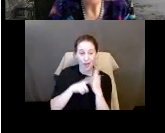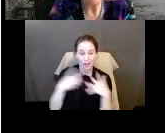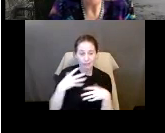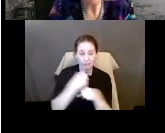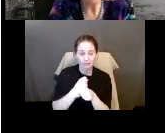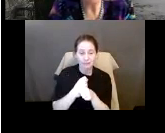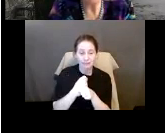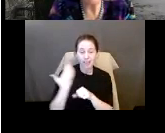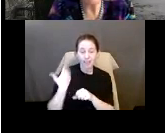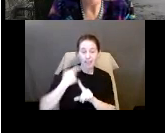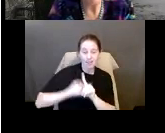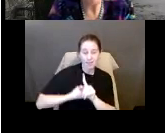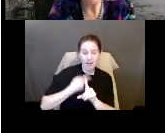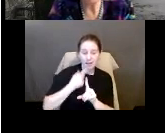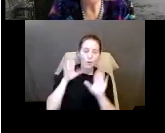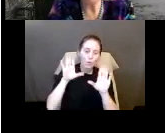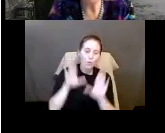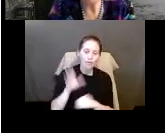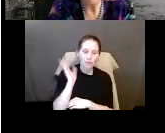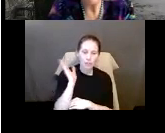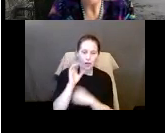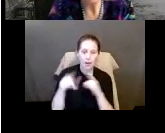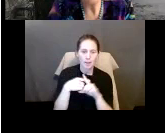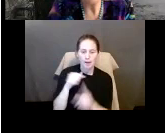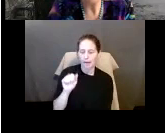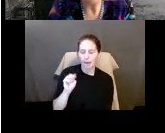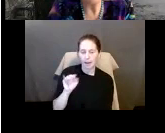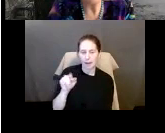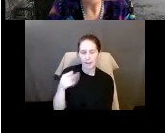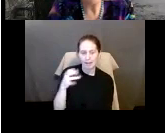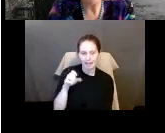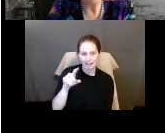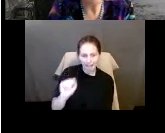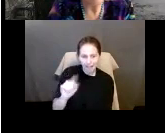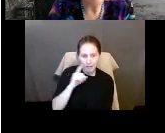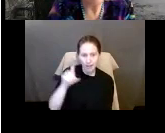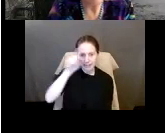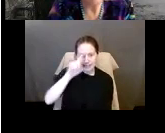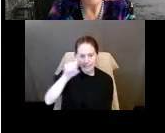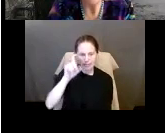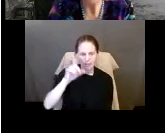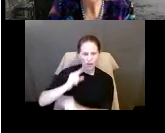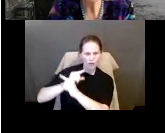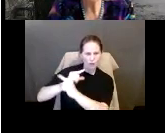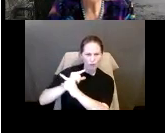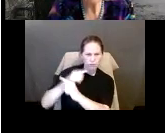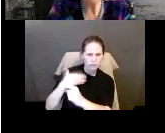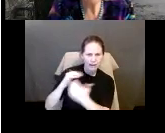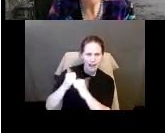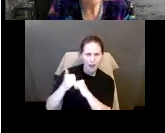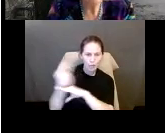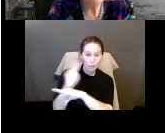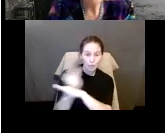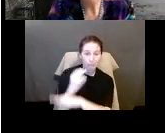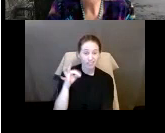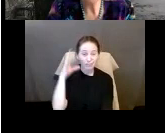last month on the discovery of amethyst by the Egyptians and how the pharaohs guarded and used that rare purple bling. If you missed